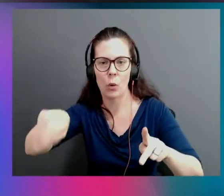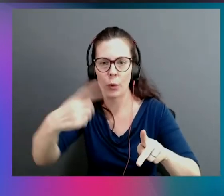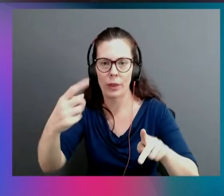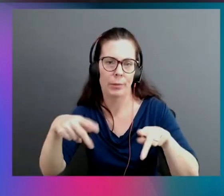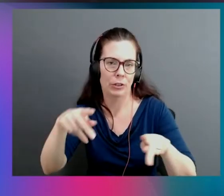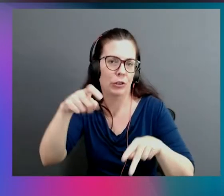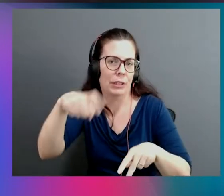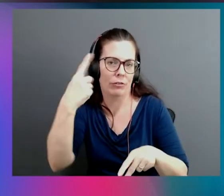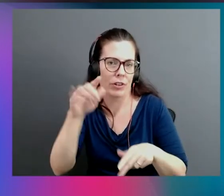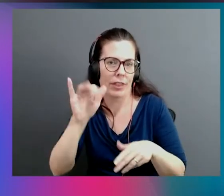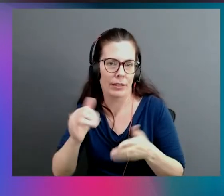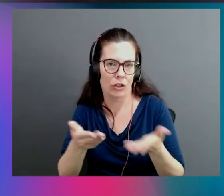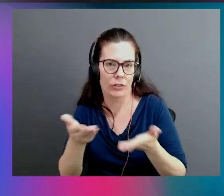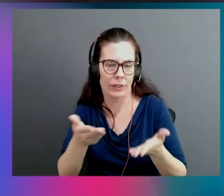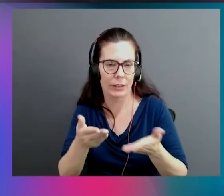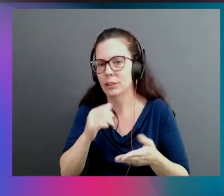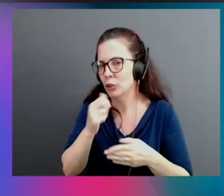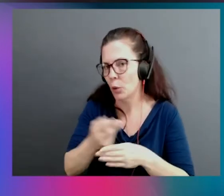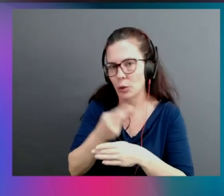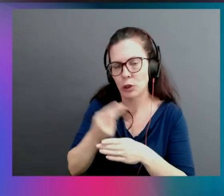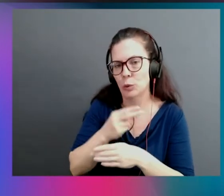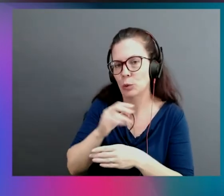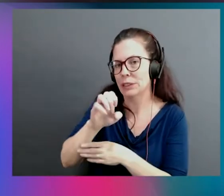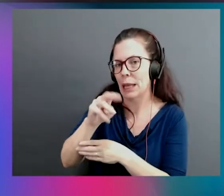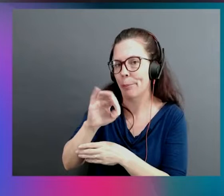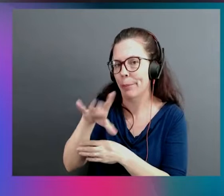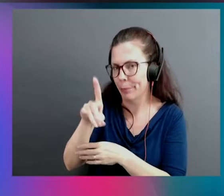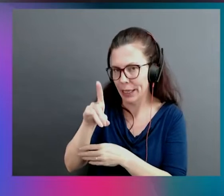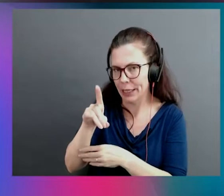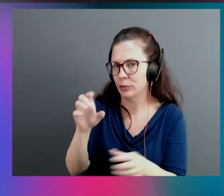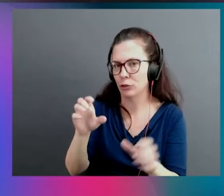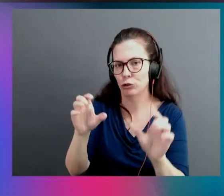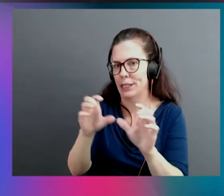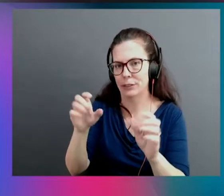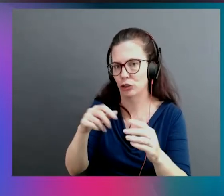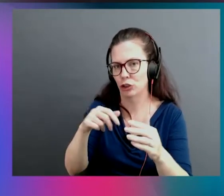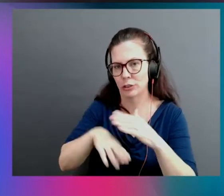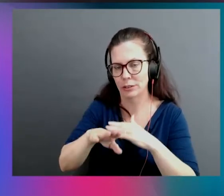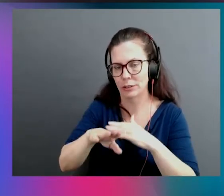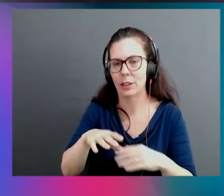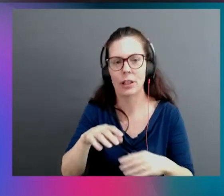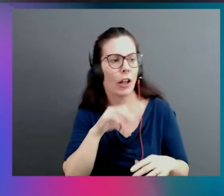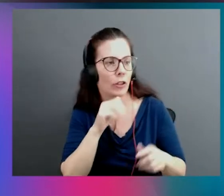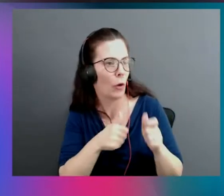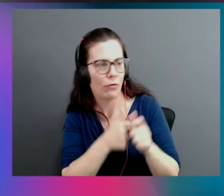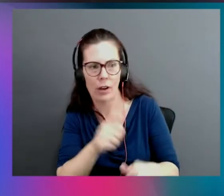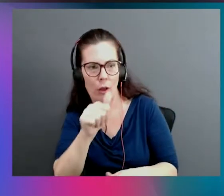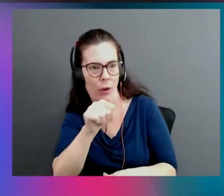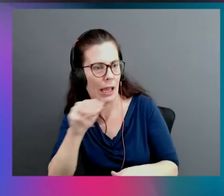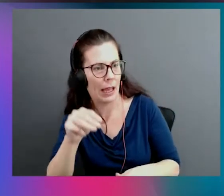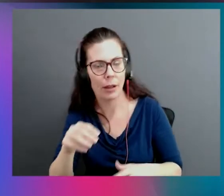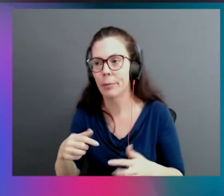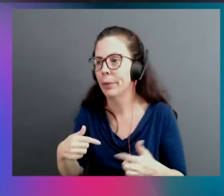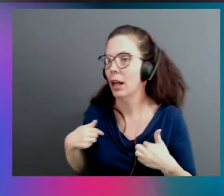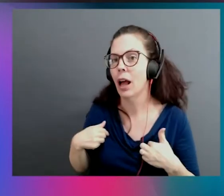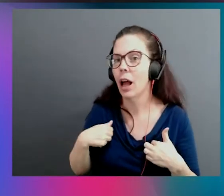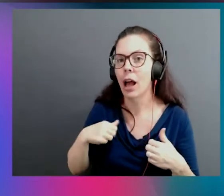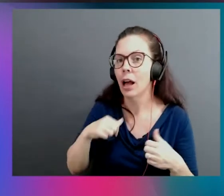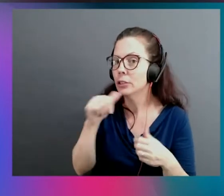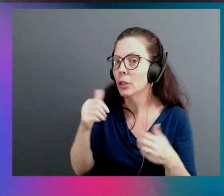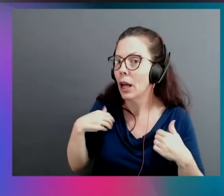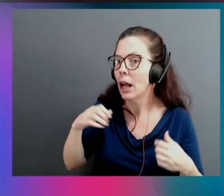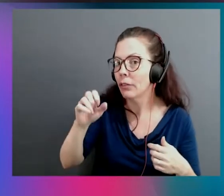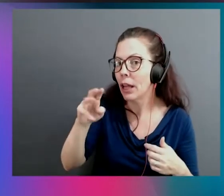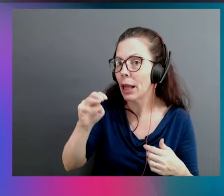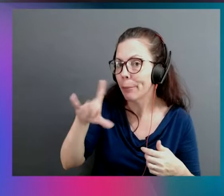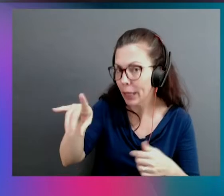Yep. Don't use embedded credentials. Yep. Two tips. Don't do what AM's doing. From the Code Corner. I don't have embedded credentials, technically, but